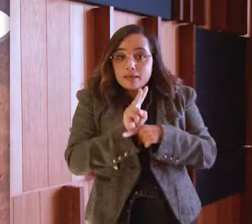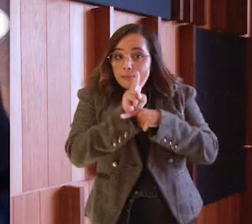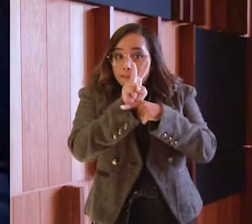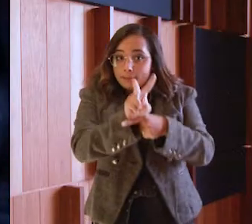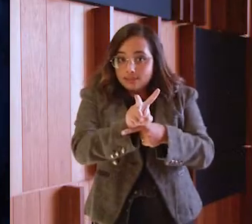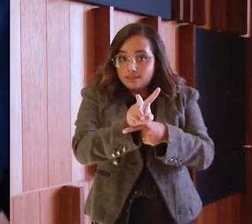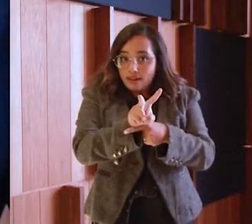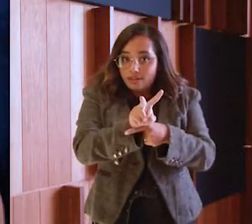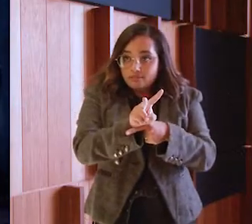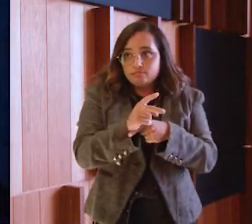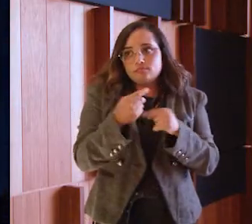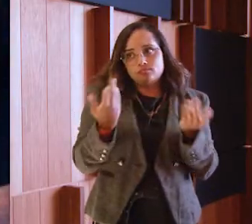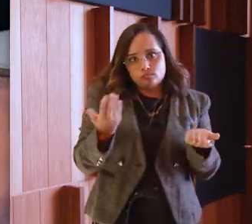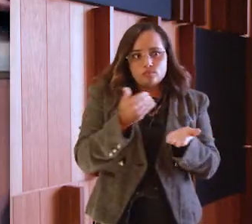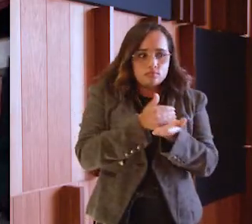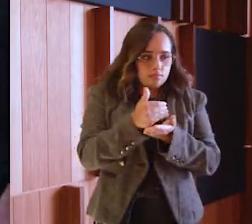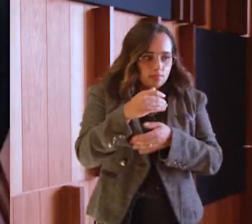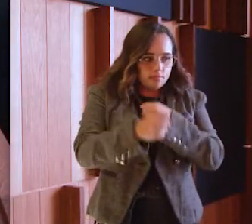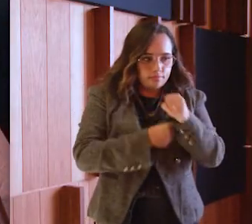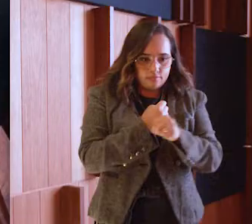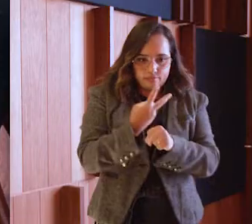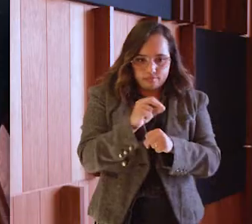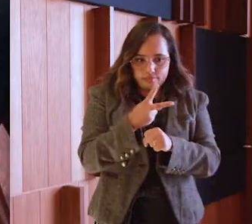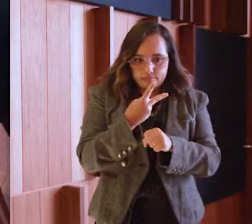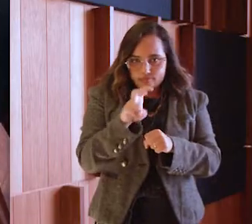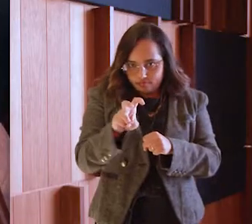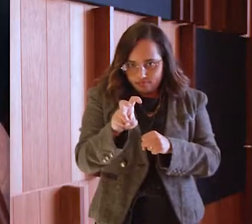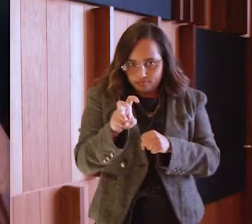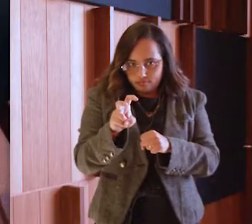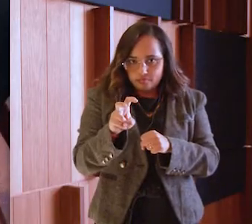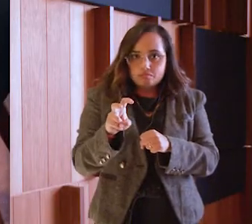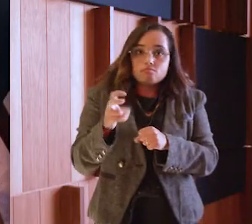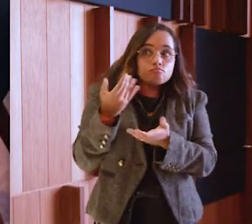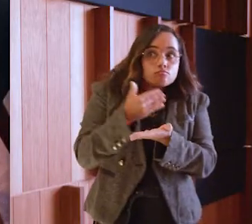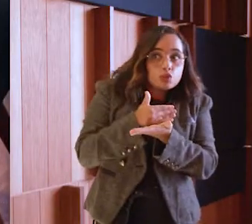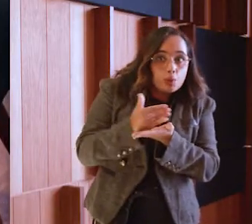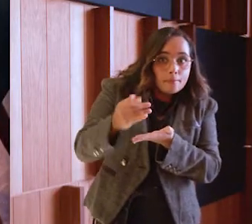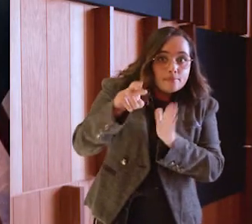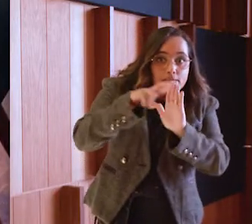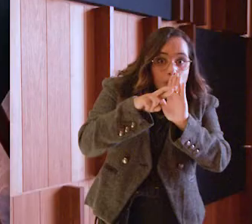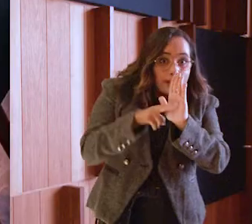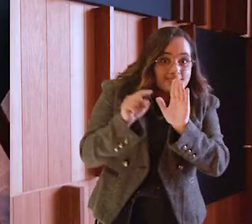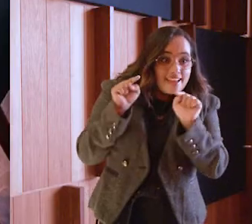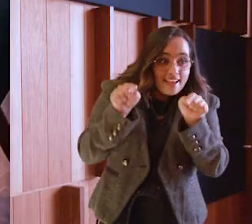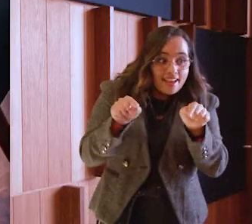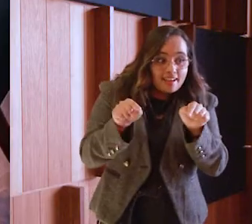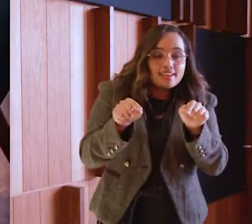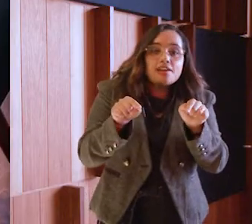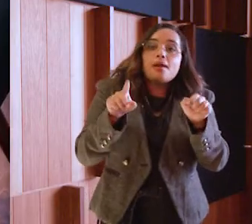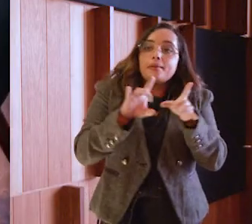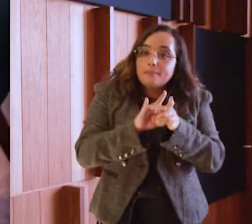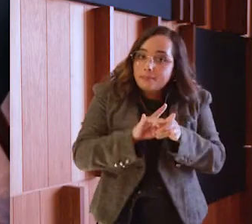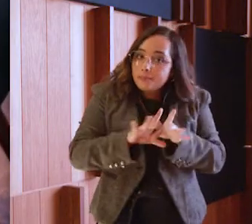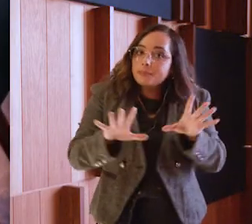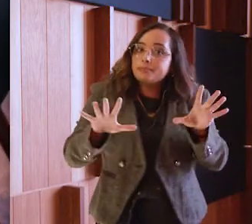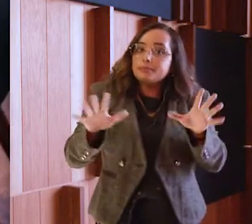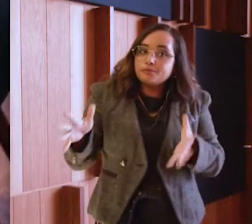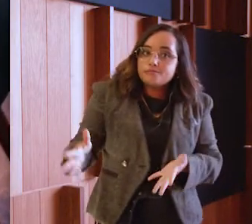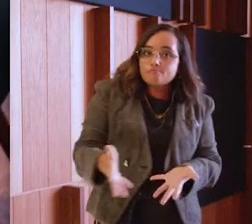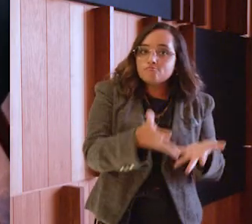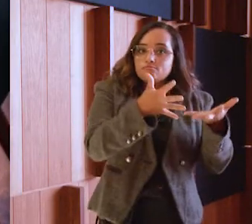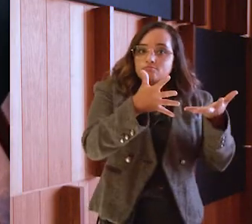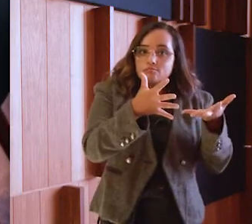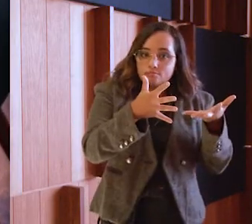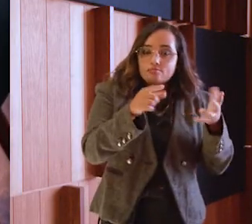in 2025, the undertax profit rule allows a subsidiary to collect the top-up tax with no ownership chain,